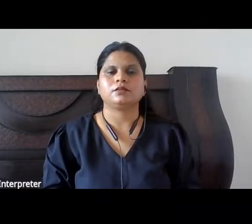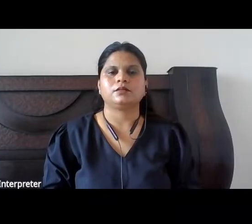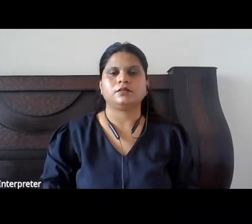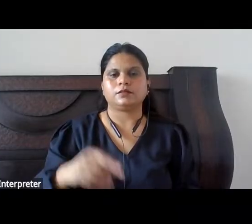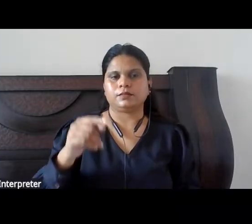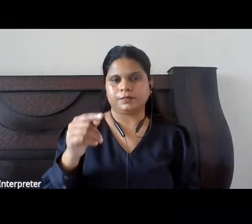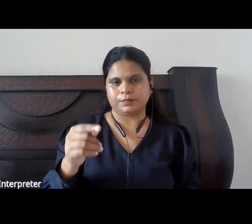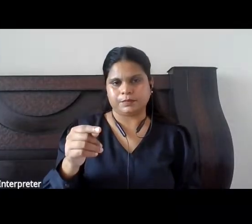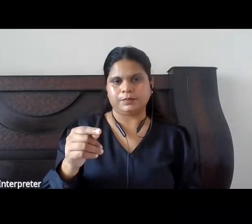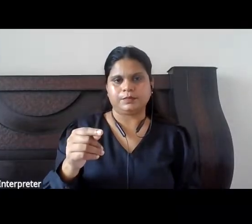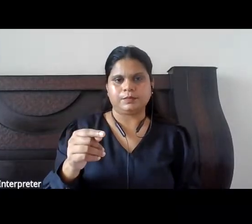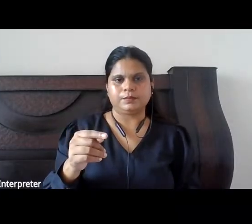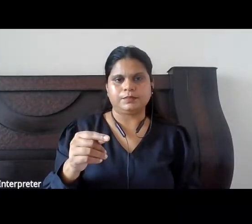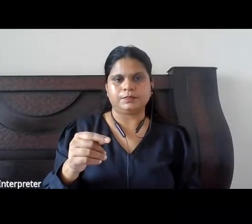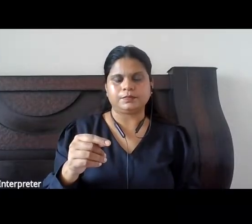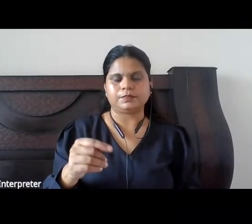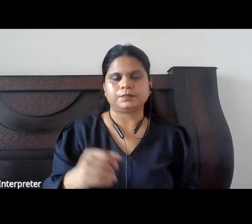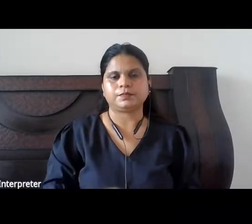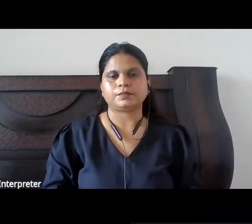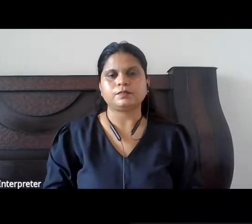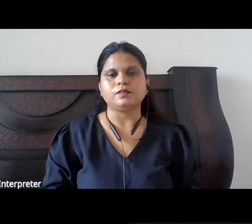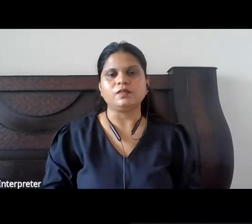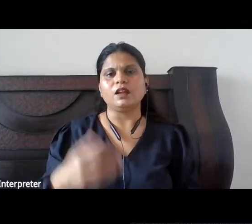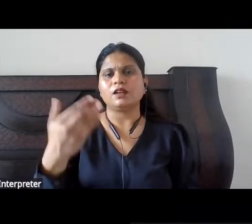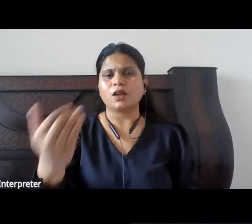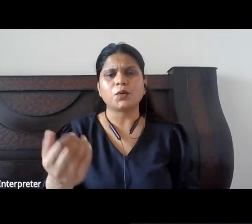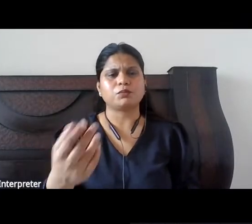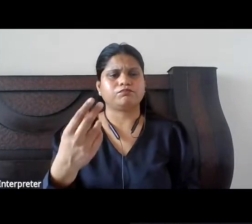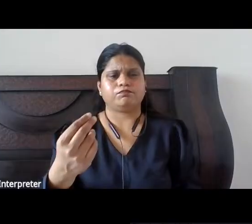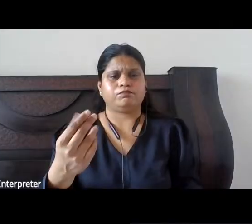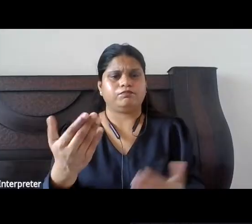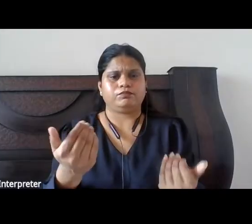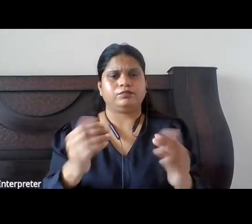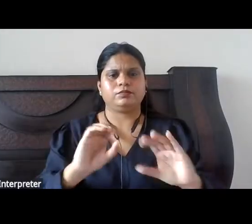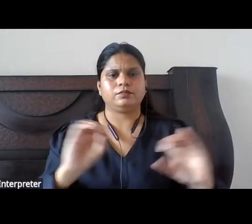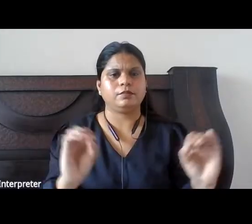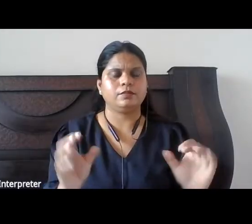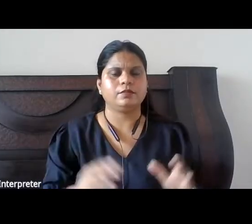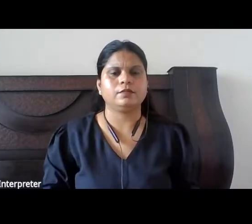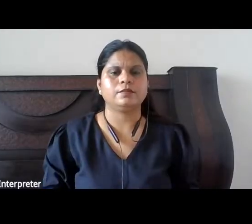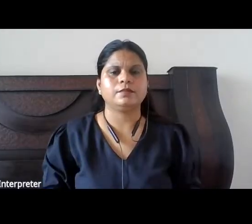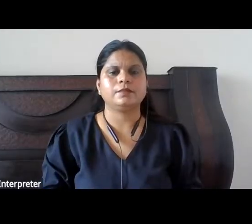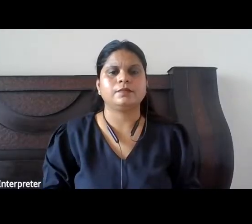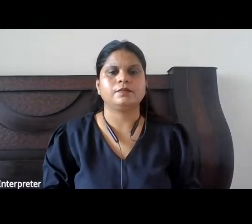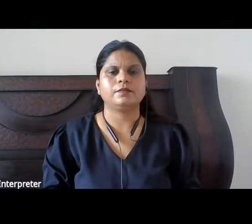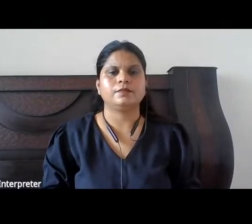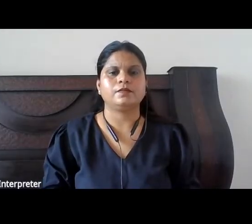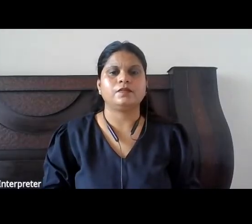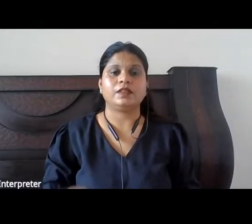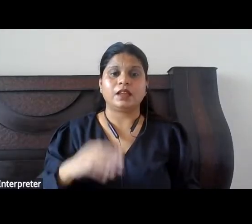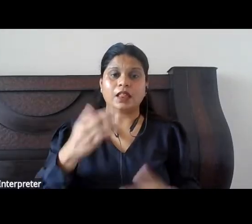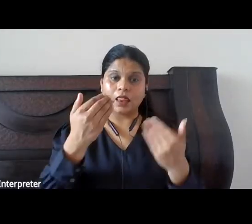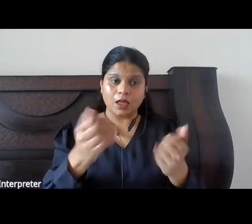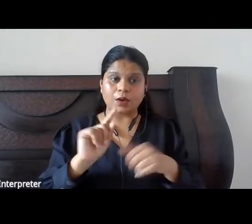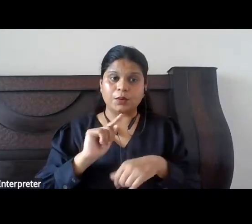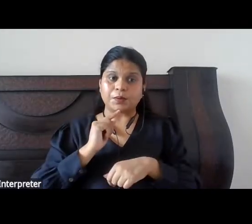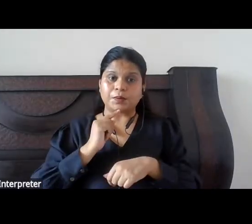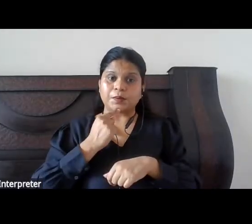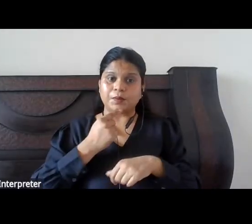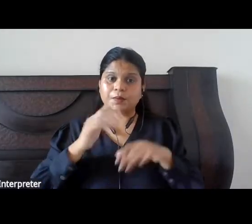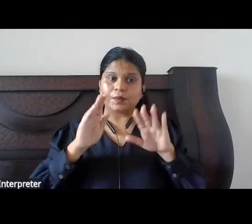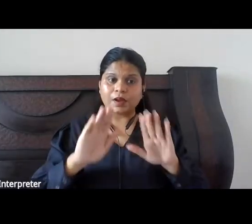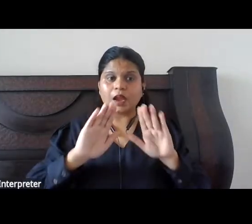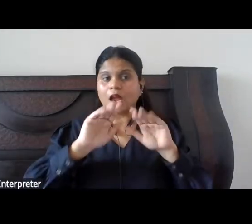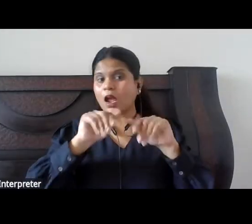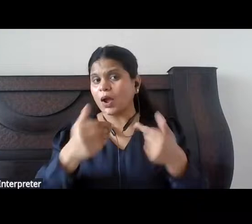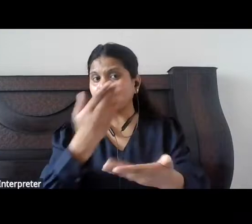Census. They can't say no now. But, are they very serious about it? So how much serious are they?